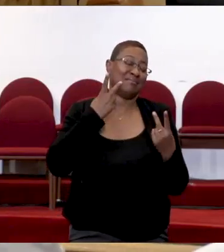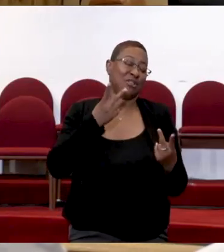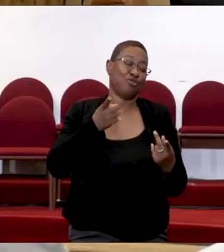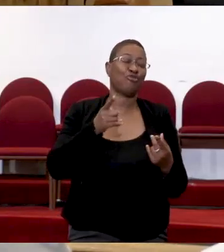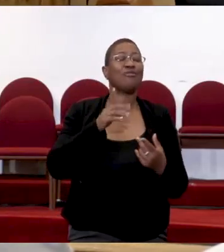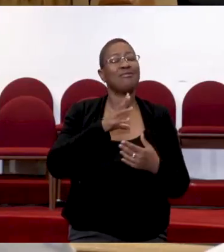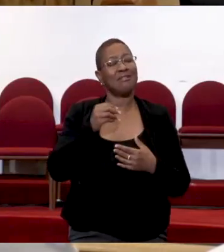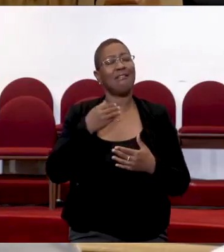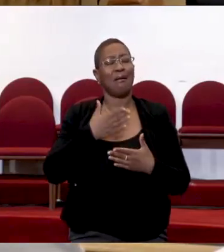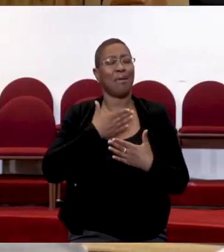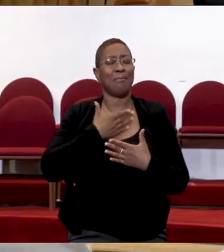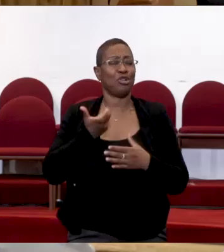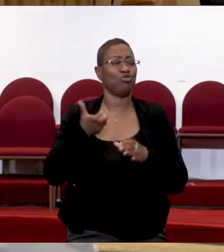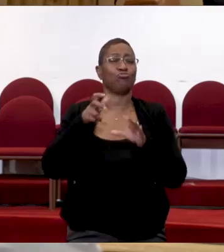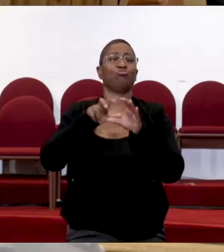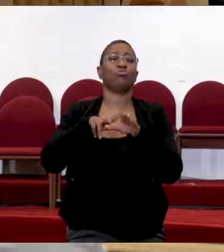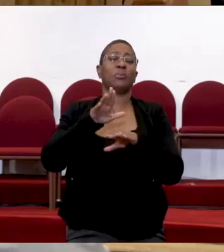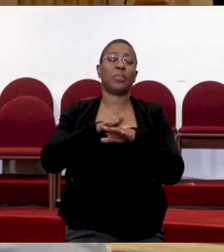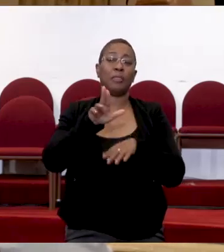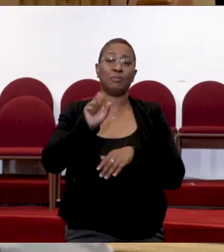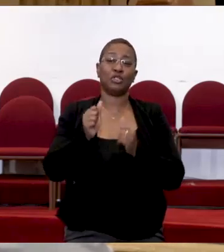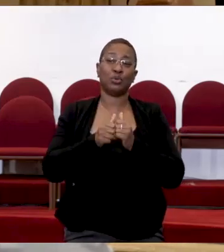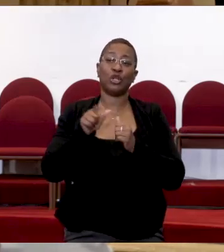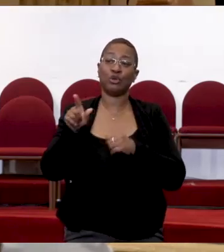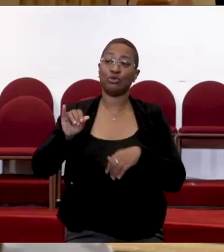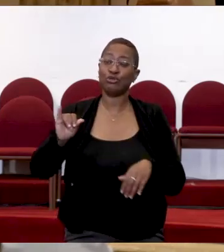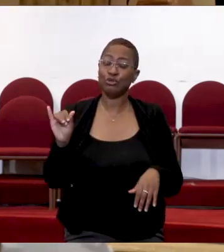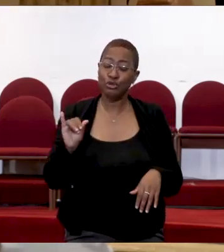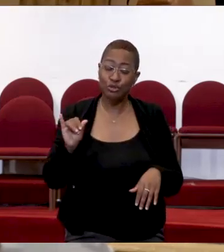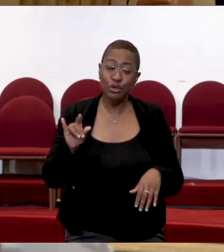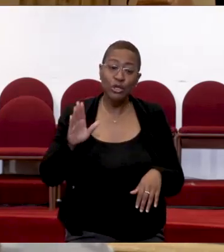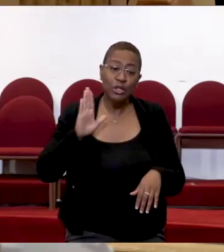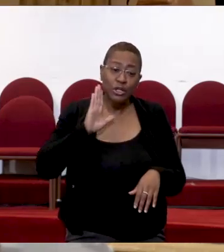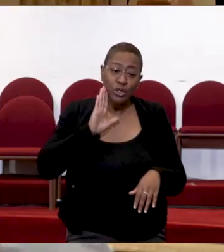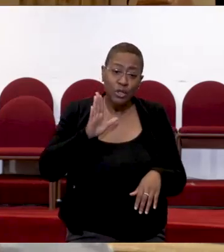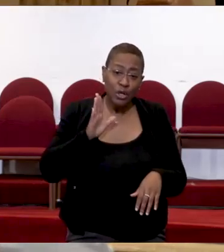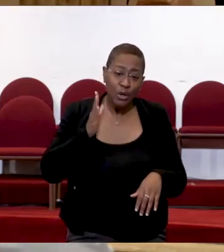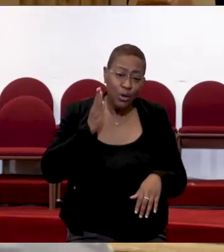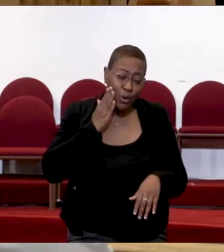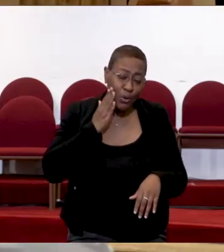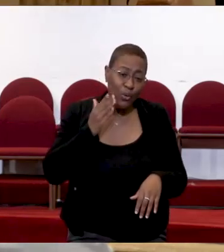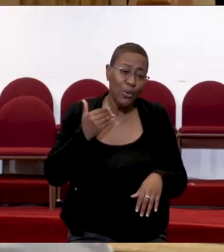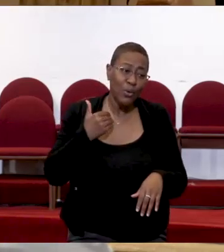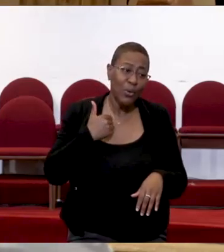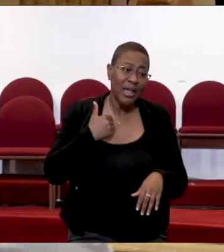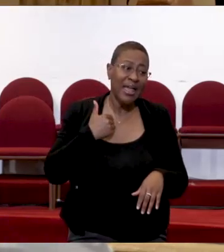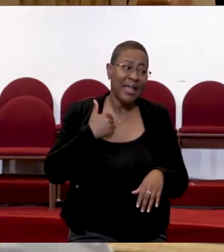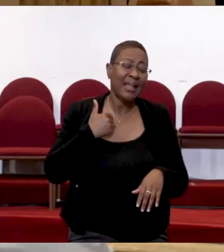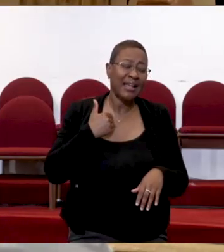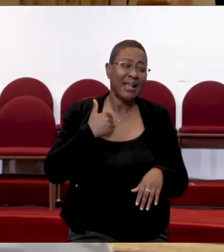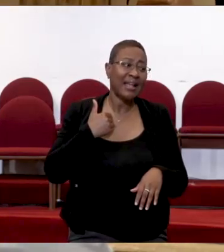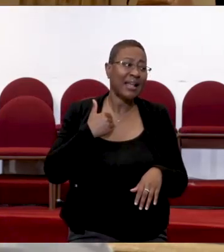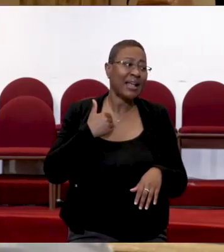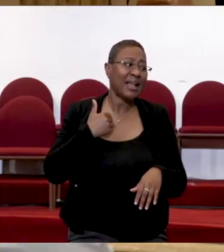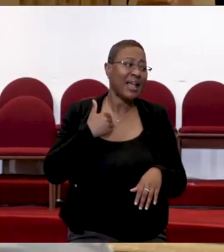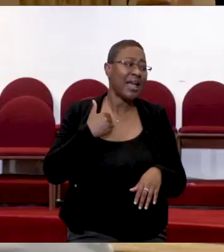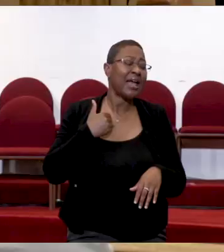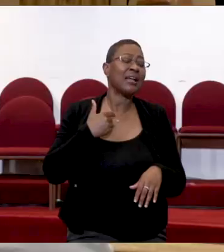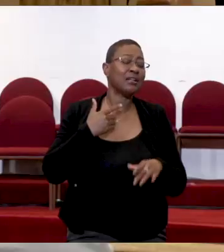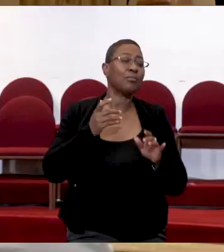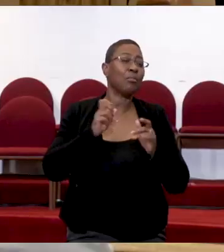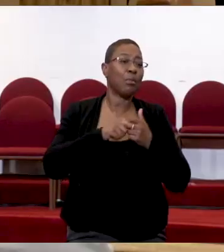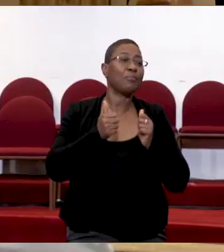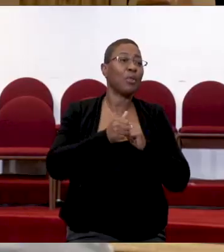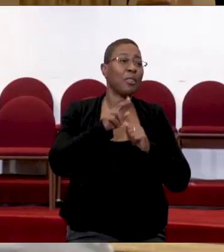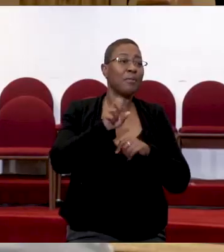it. And Brother Cunningham, you'll be glad to know that, of course, we have a significant problem with buses, but just this week we